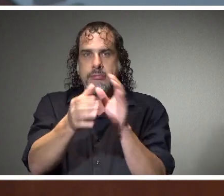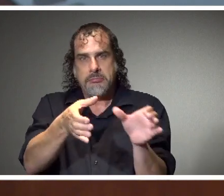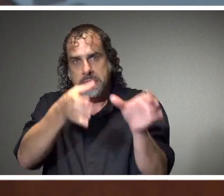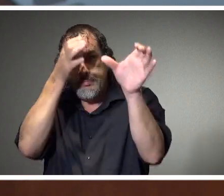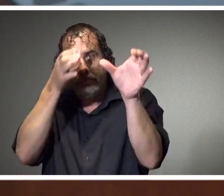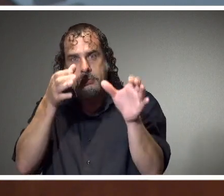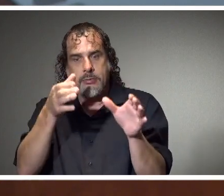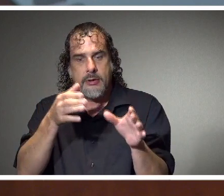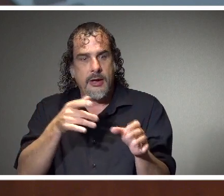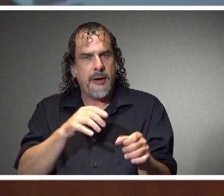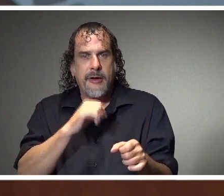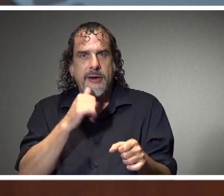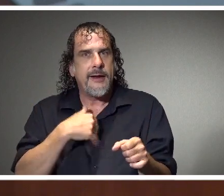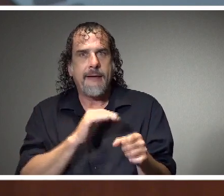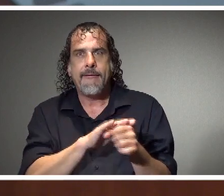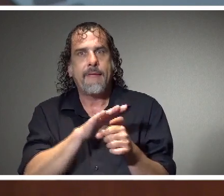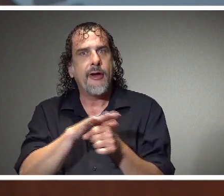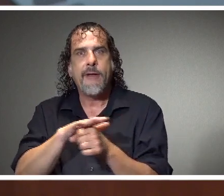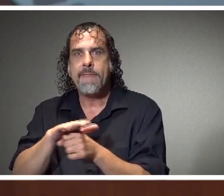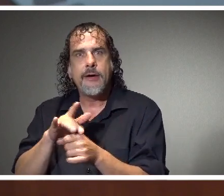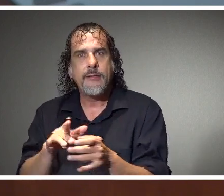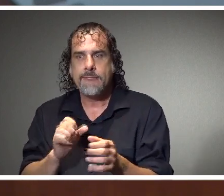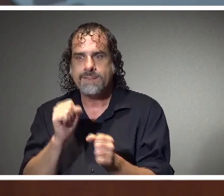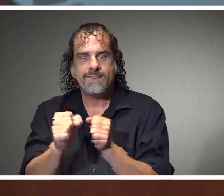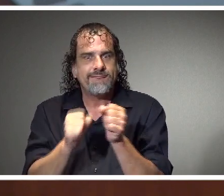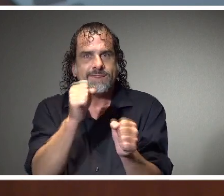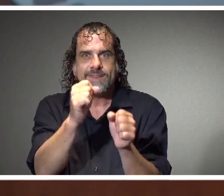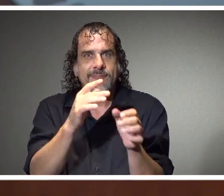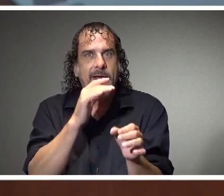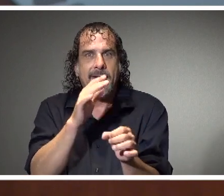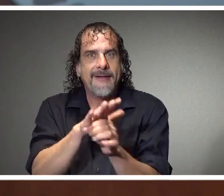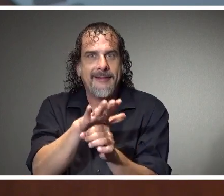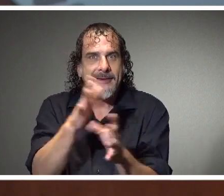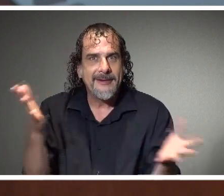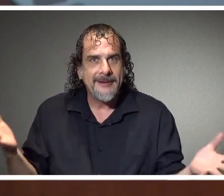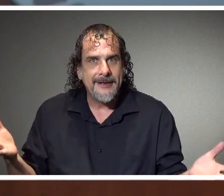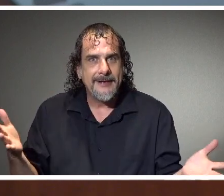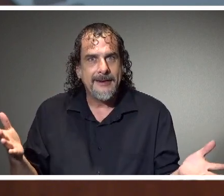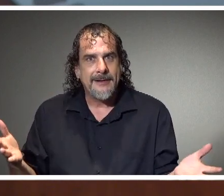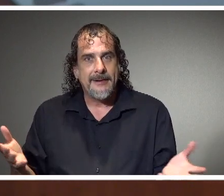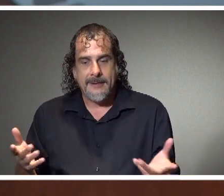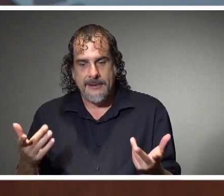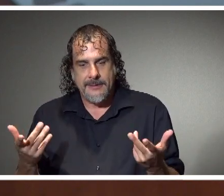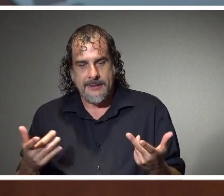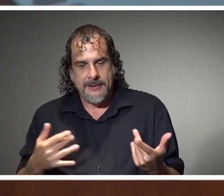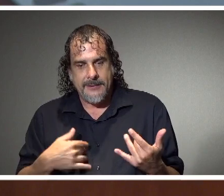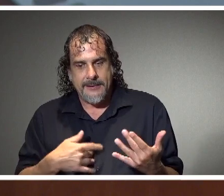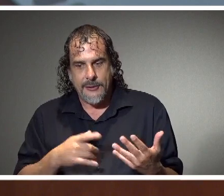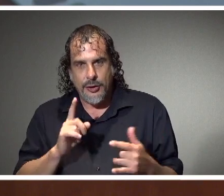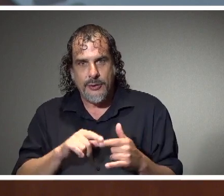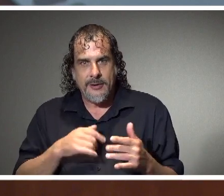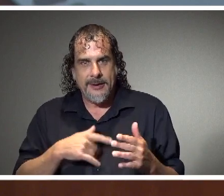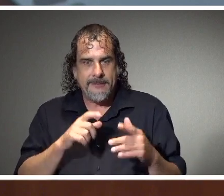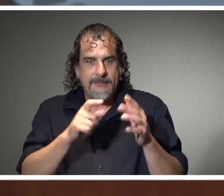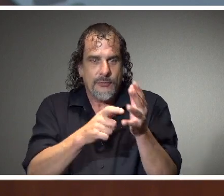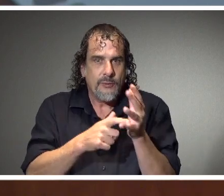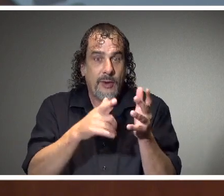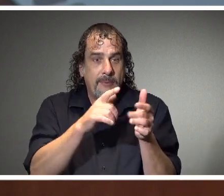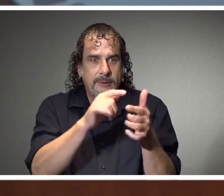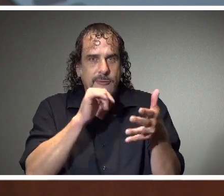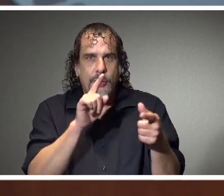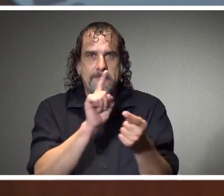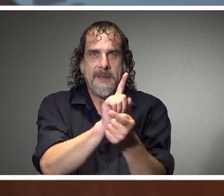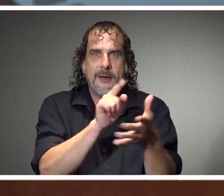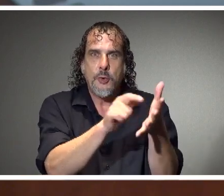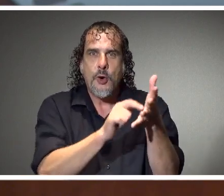wasn't enough of them. The supply of what we were producing in Mississippi in a lot of cases just didn't meet the demand. Now, of course,